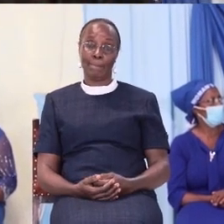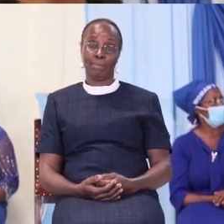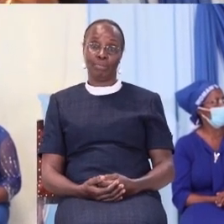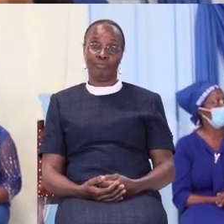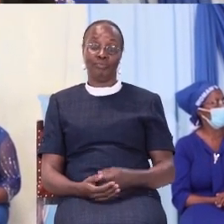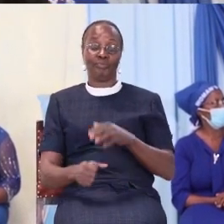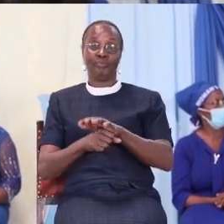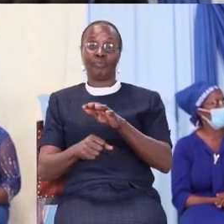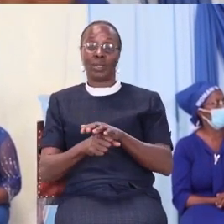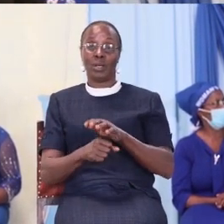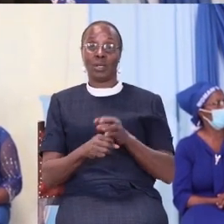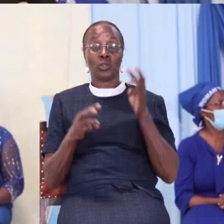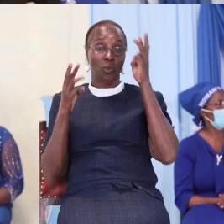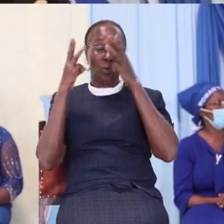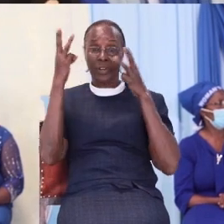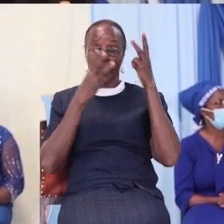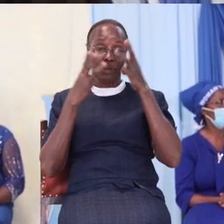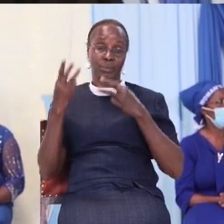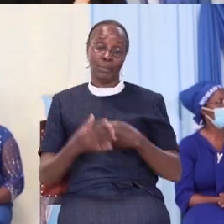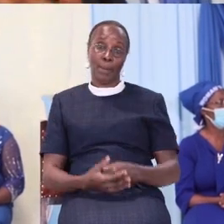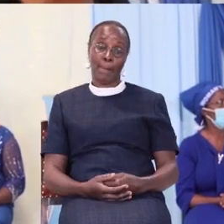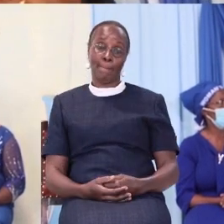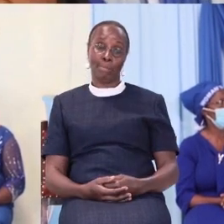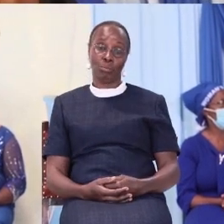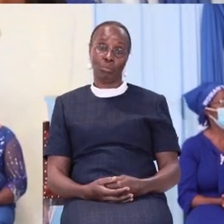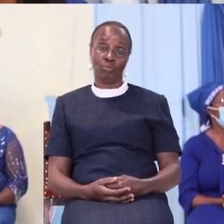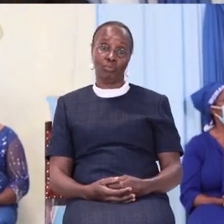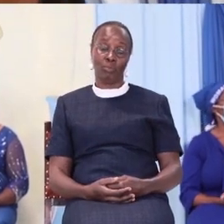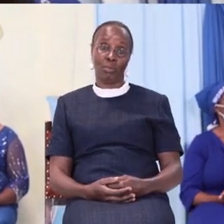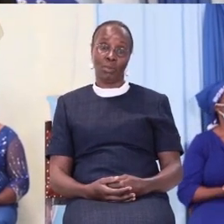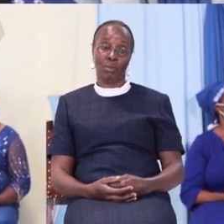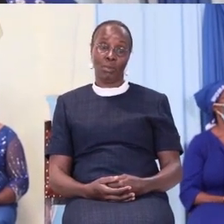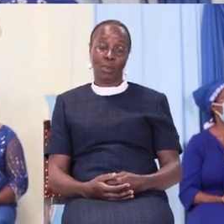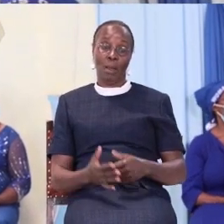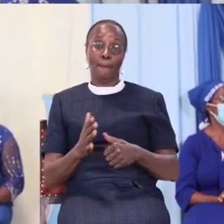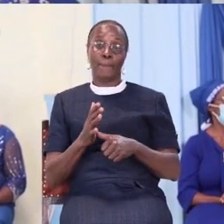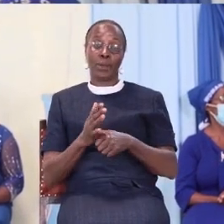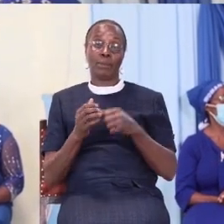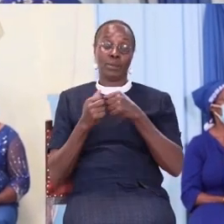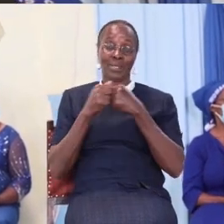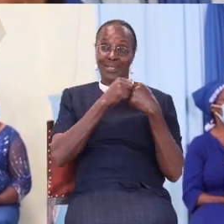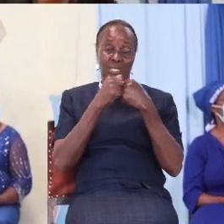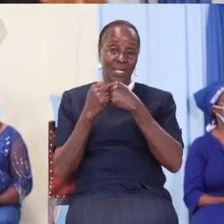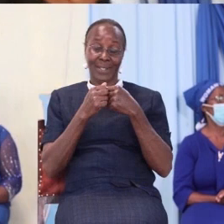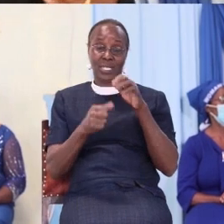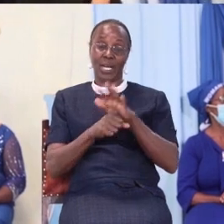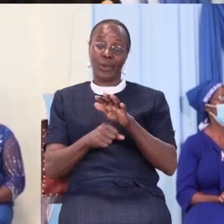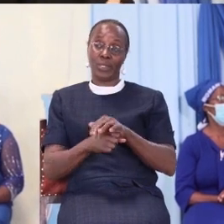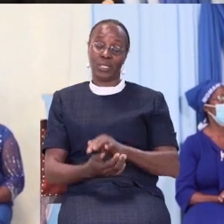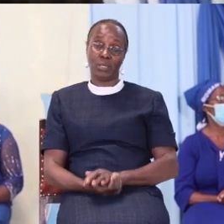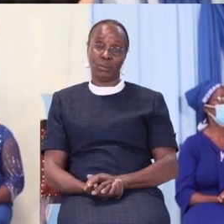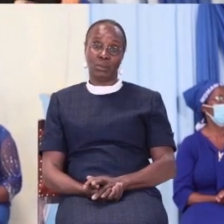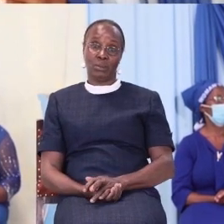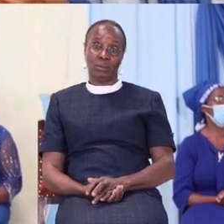This challenge is too huge for us. It seems insurmountable. But I want to tell you